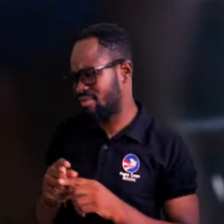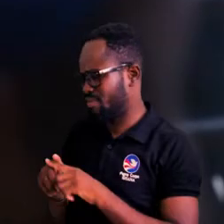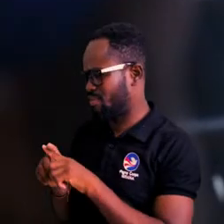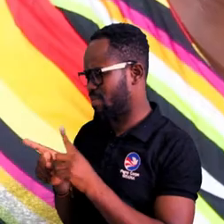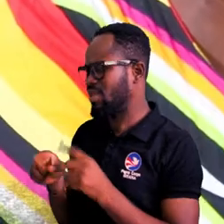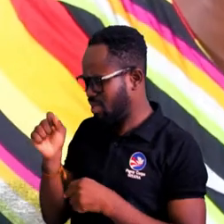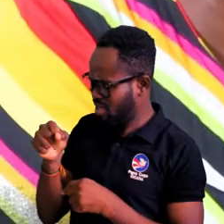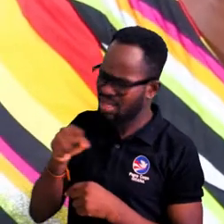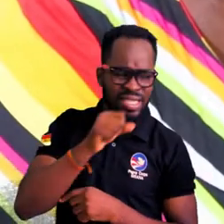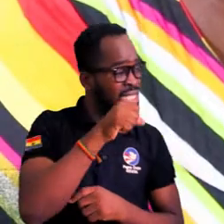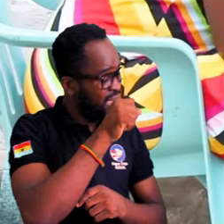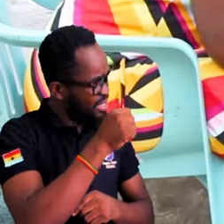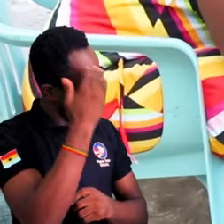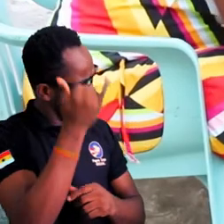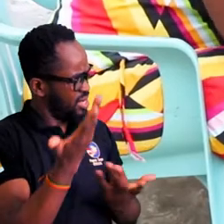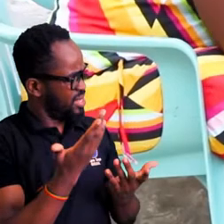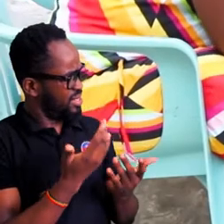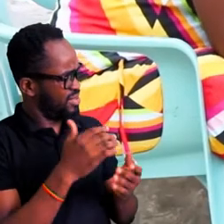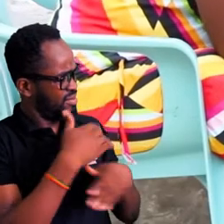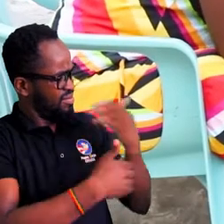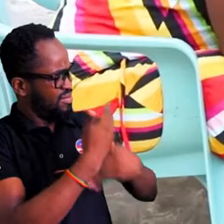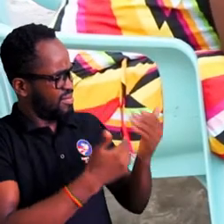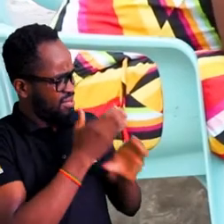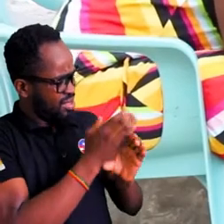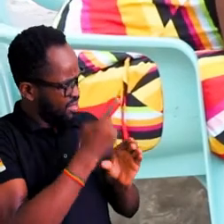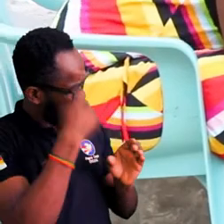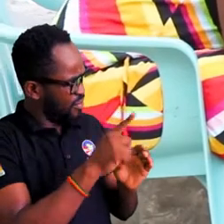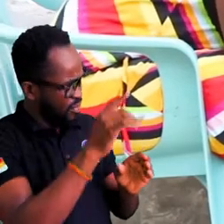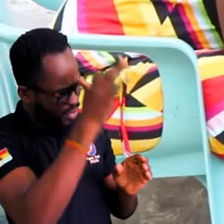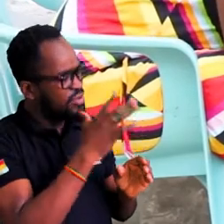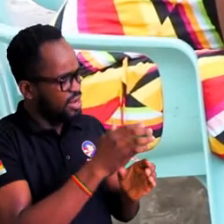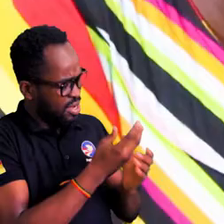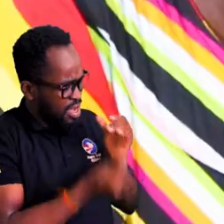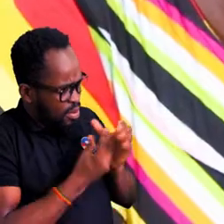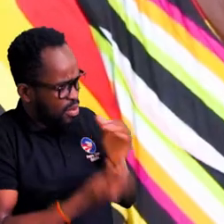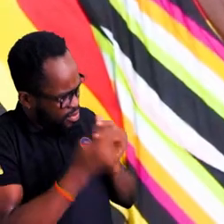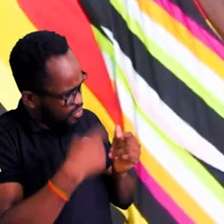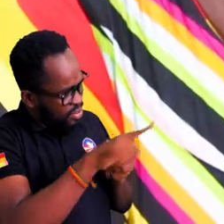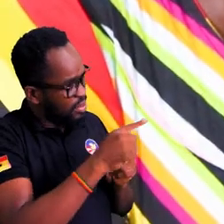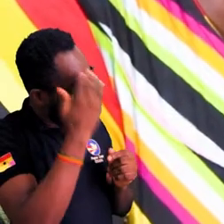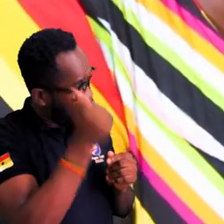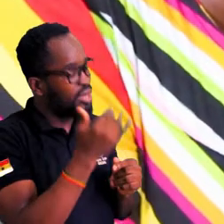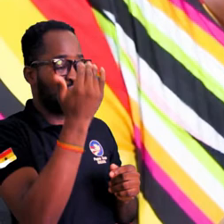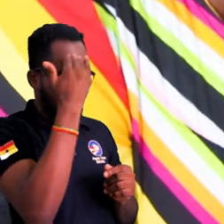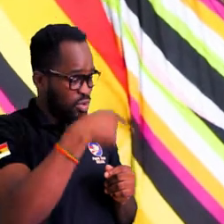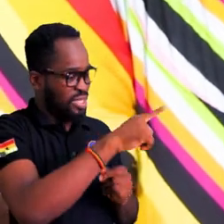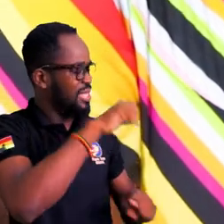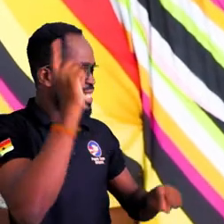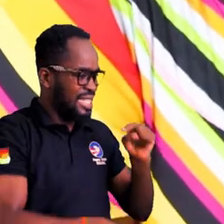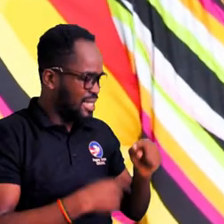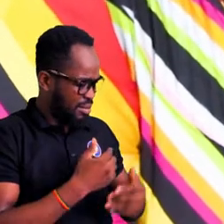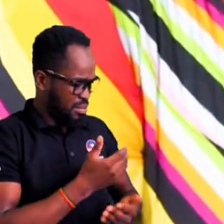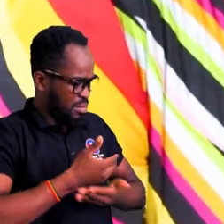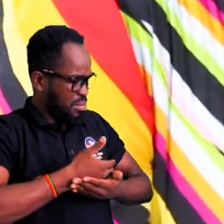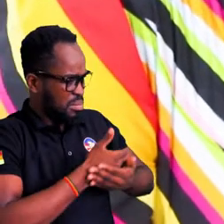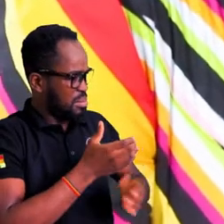What? Yes. Why do you think parents abort pregnancy for their disabled girls? It's because they know they can't